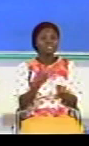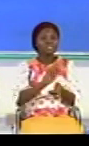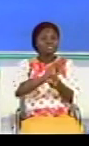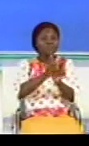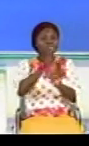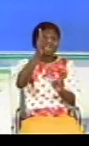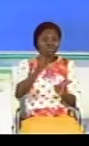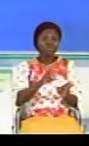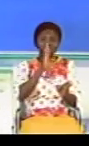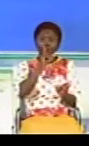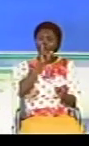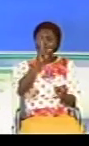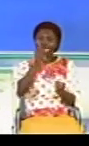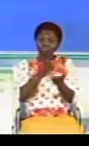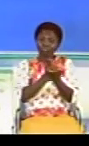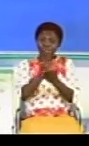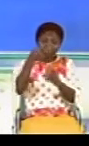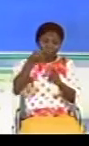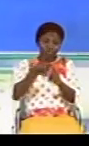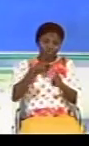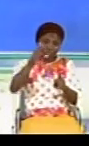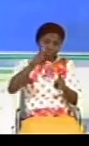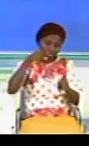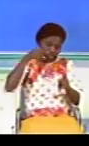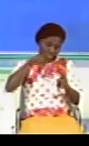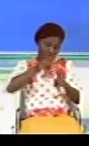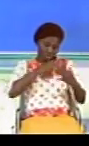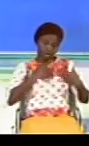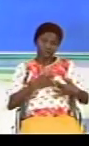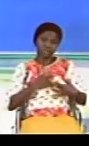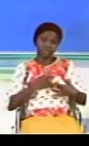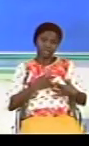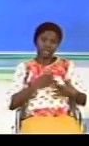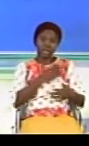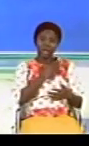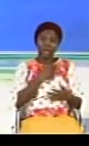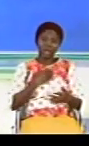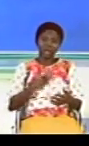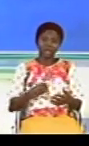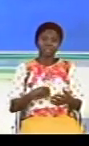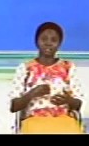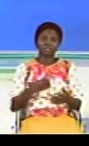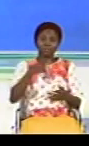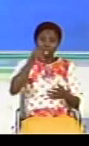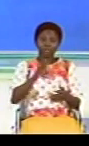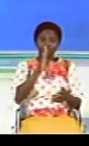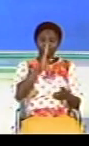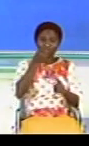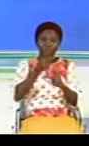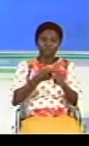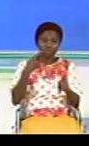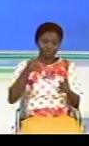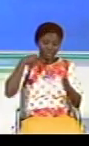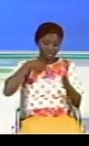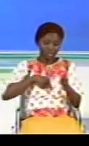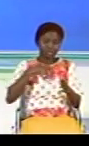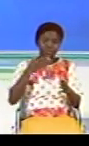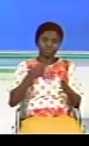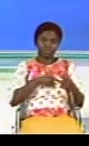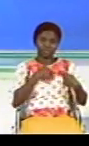the believing must be genuine from the depth of the heart. Look at chapter